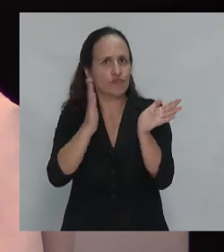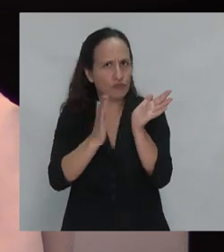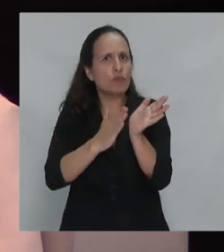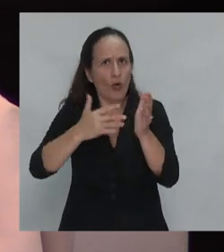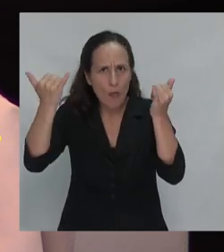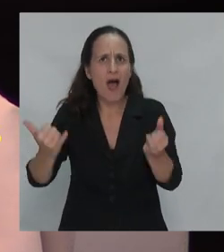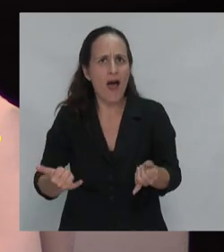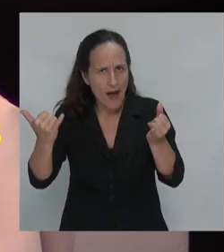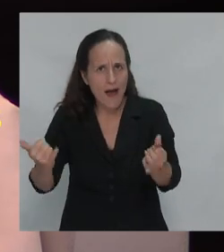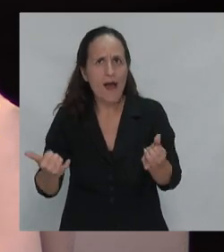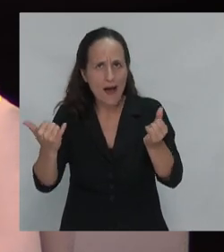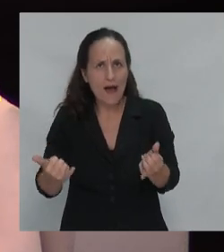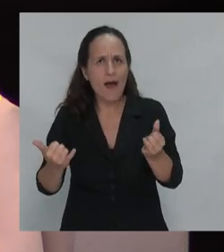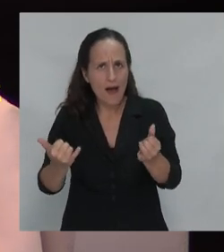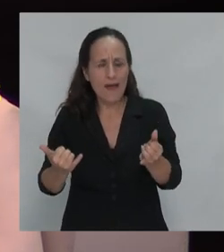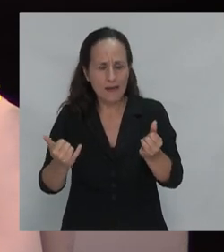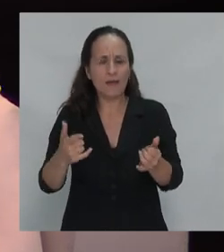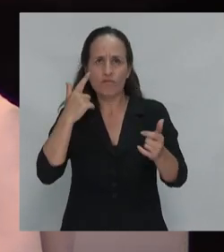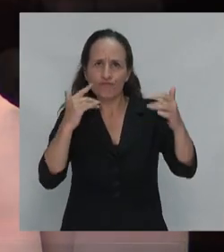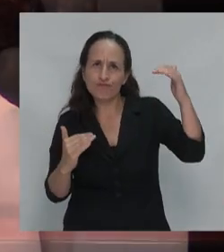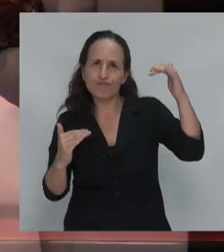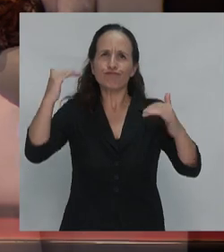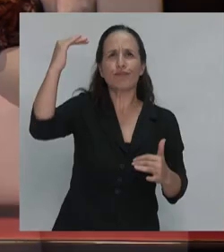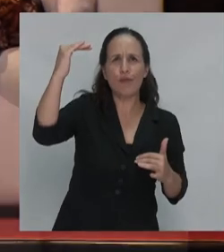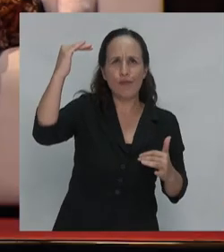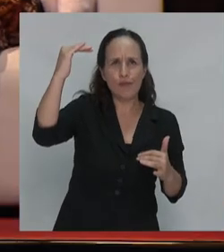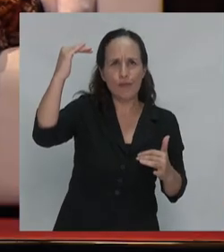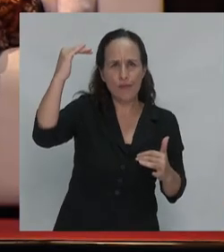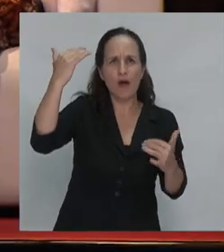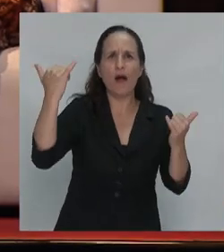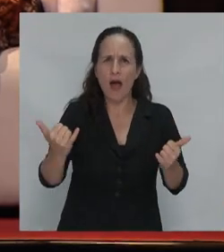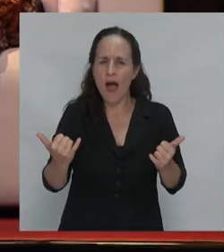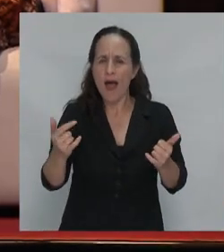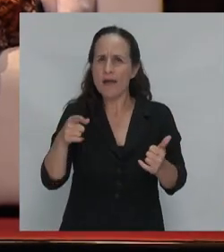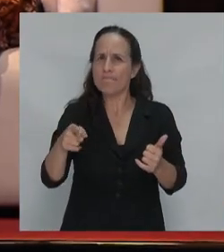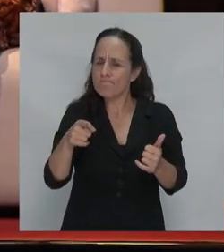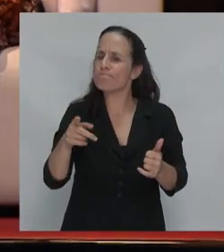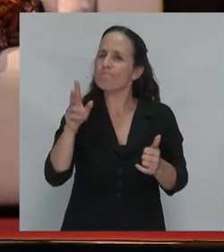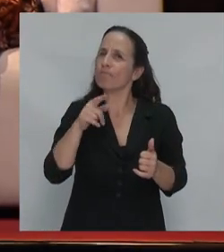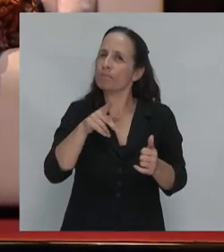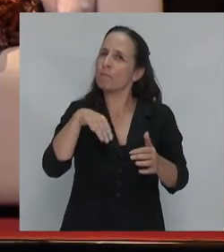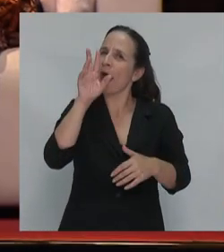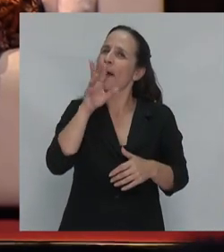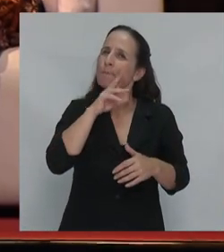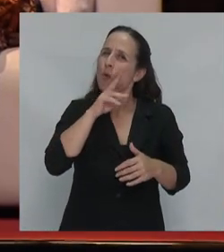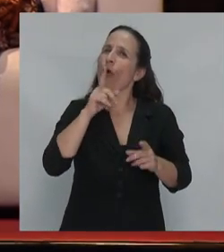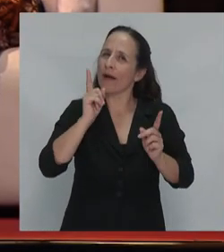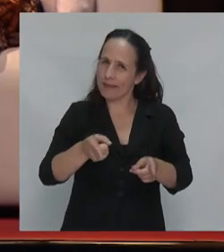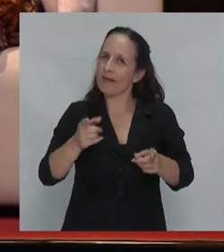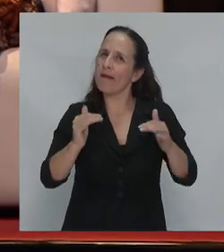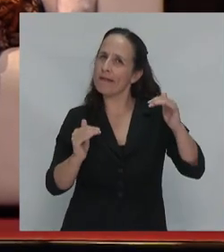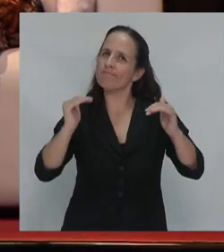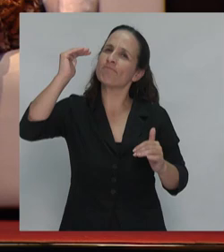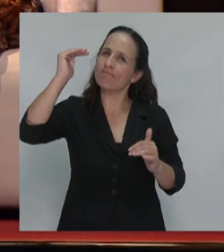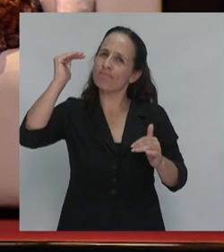women's inequality is wired in this exploitative economic model.